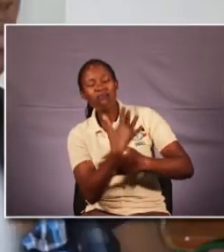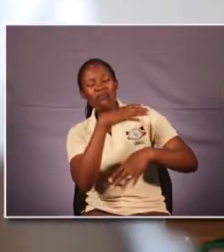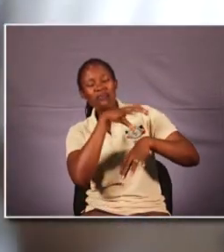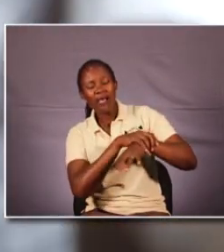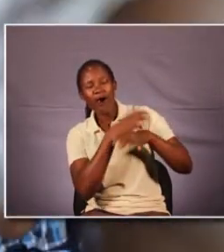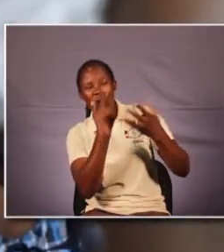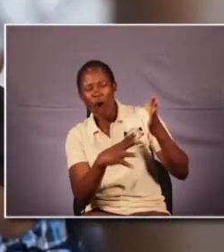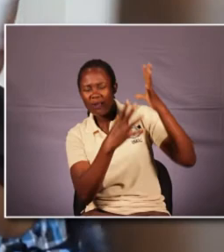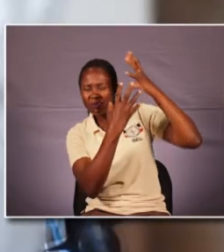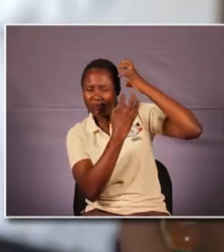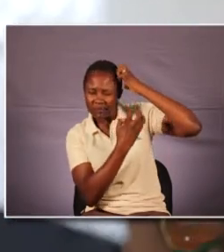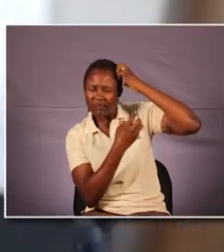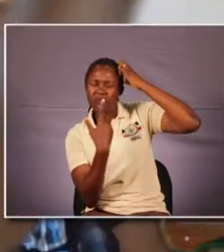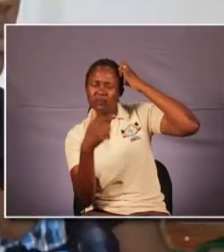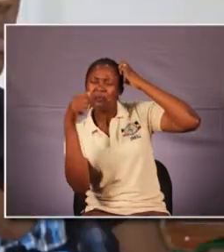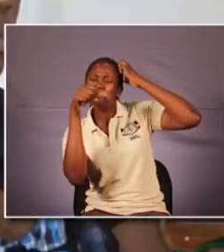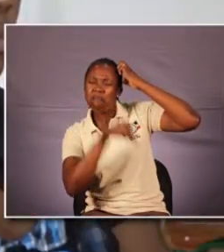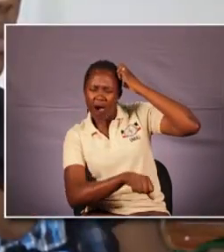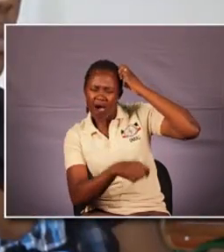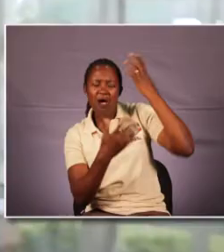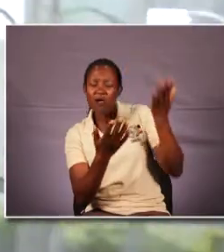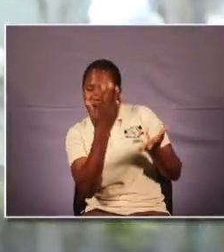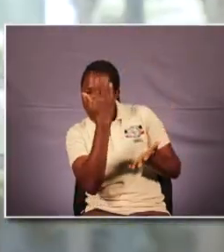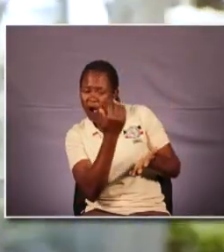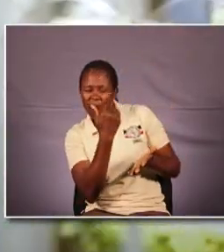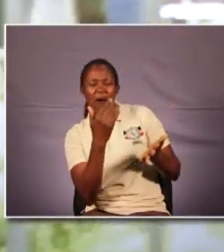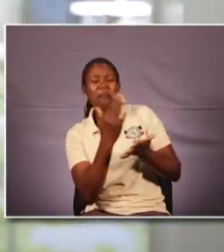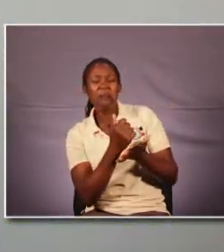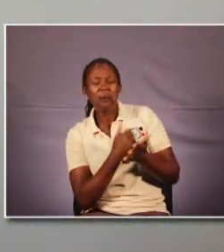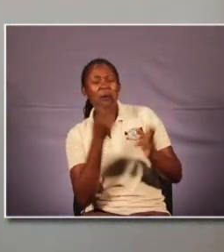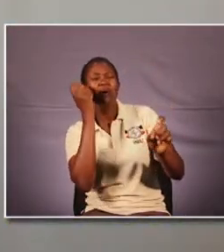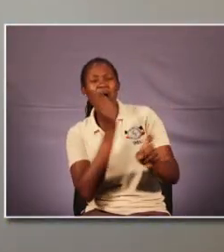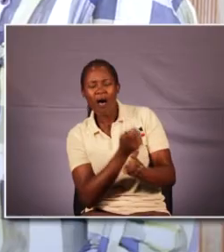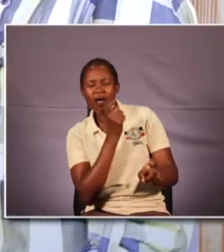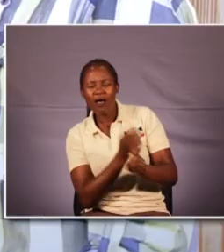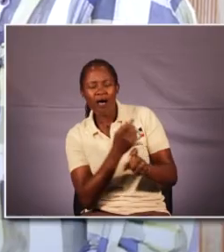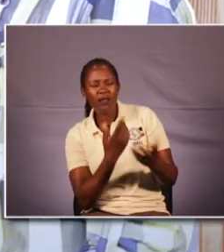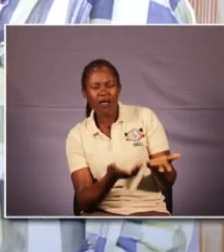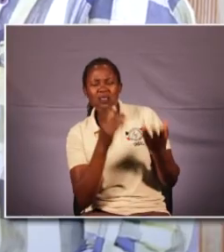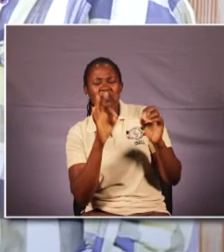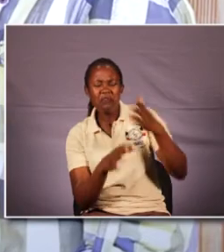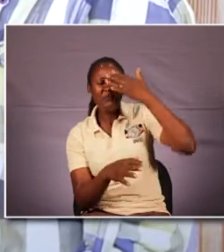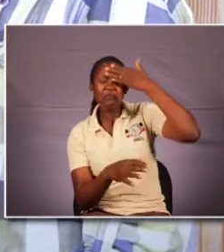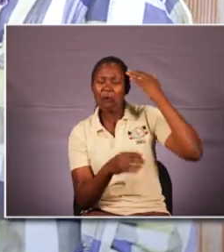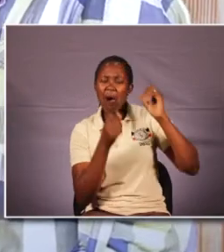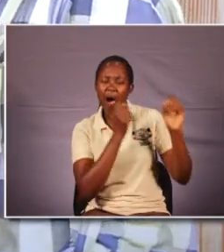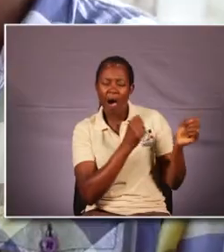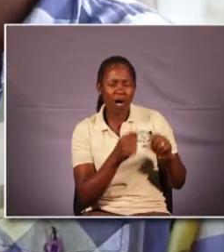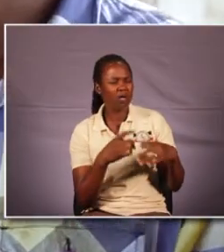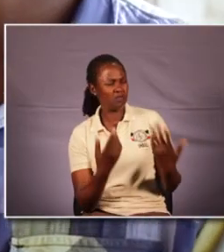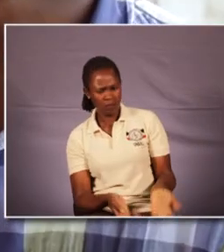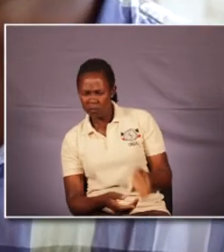attack us is the battle of the mind. It is very dangerous because it is very, very difficult for us to get it off our